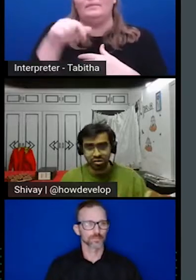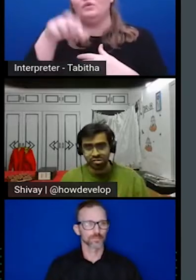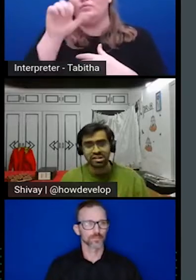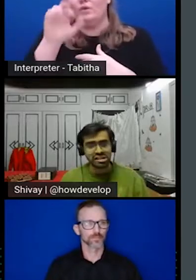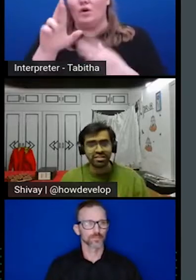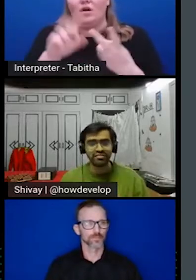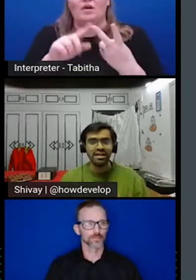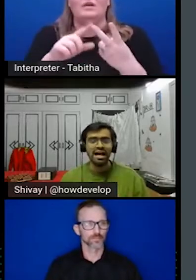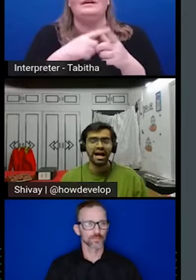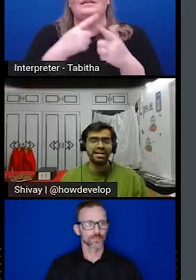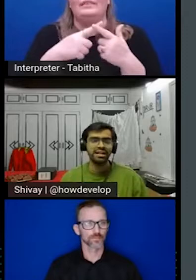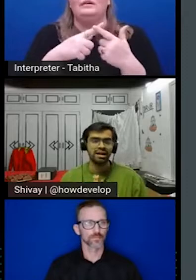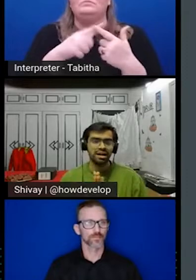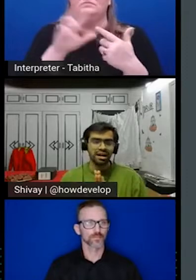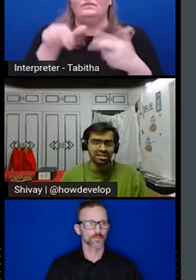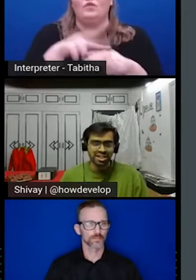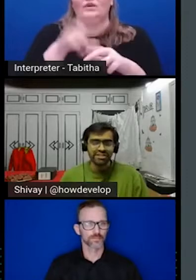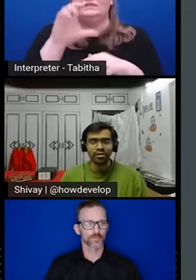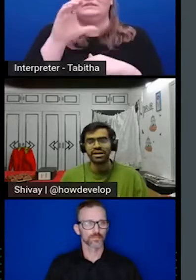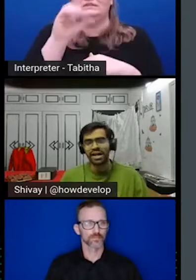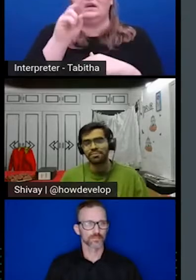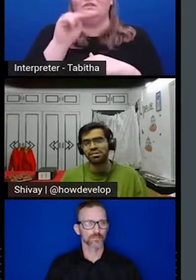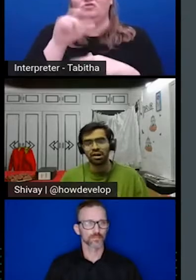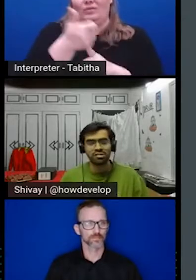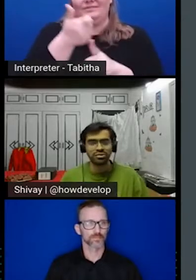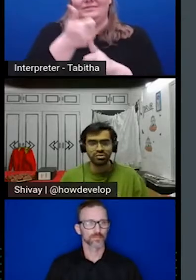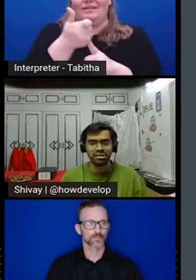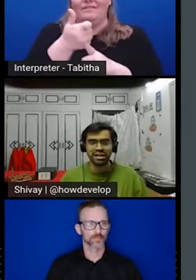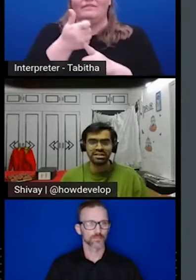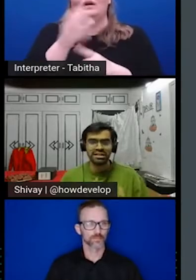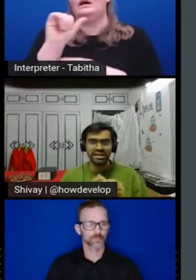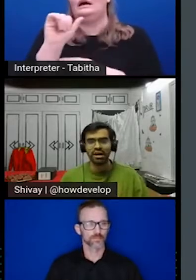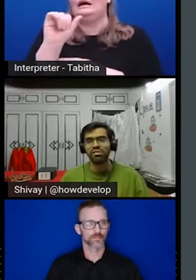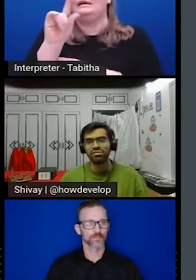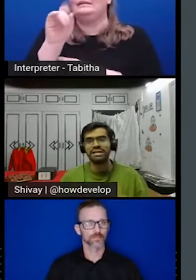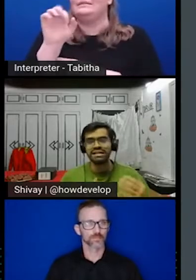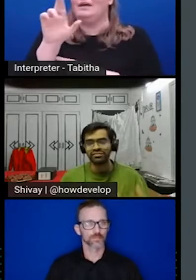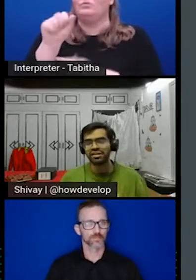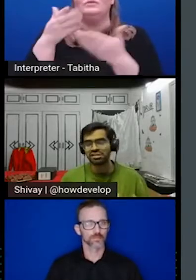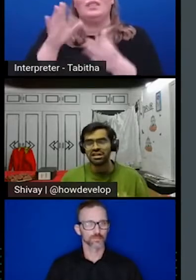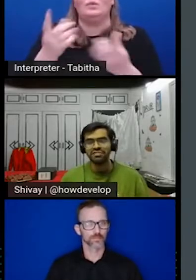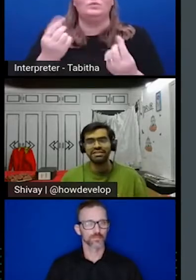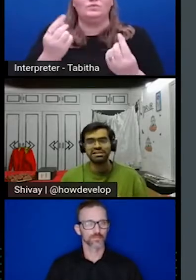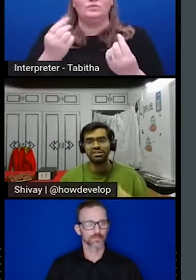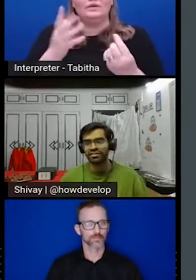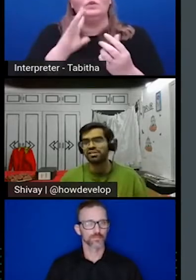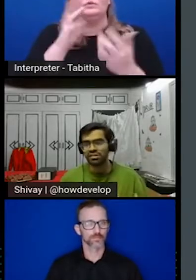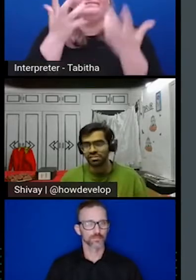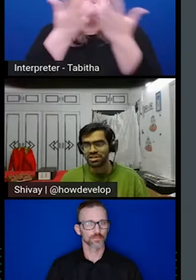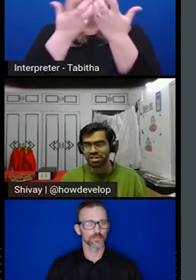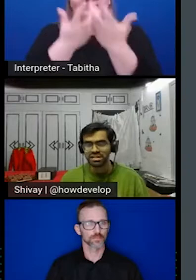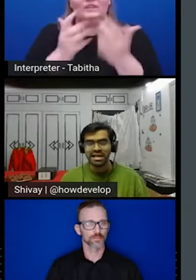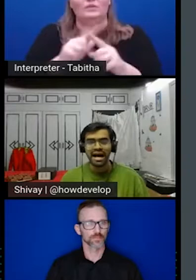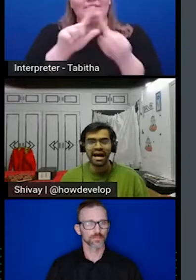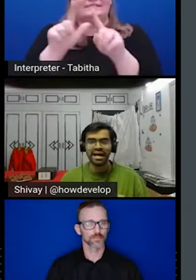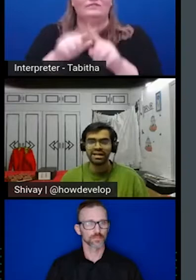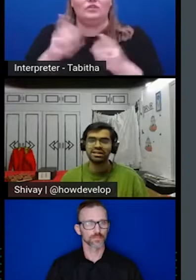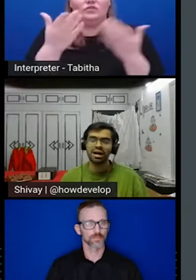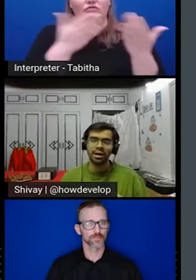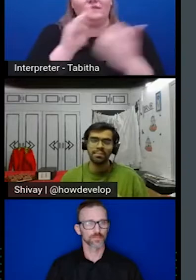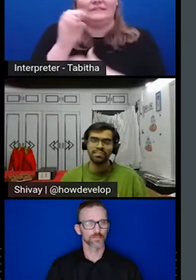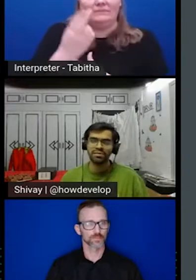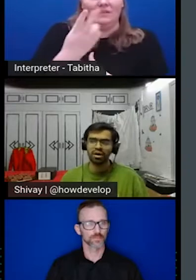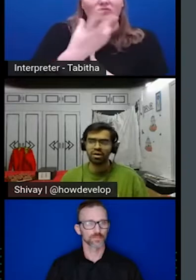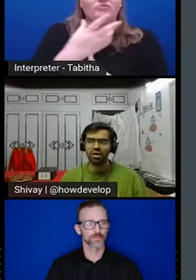course Consul itself. And essentially what adapters allow us to do is that they allow us to interface with these different service meshes.